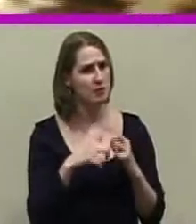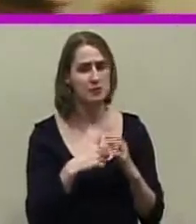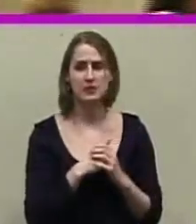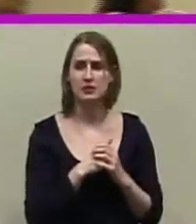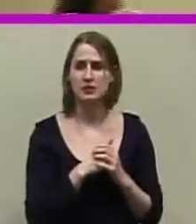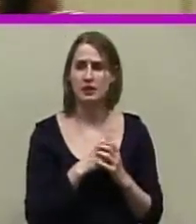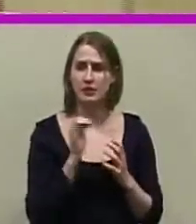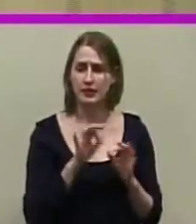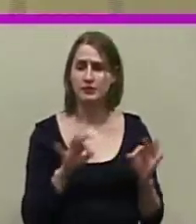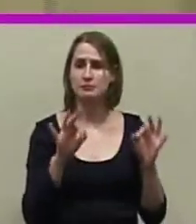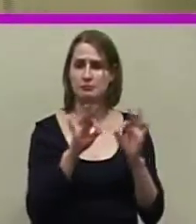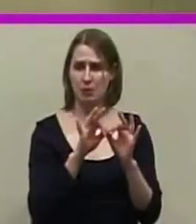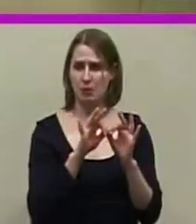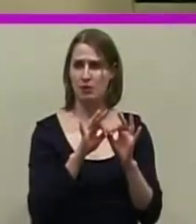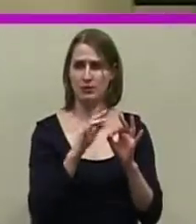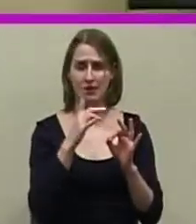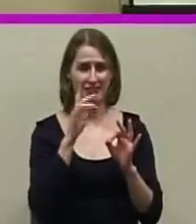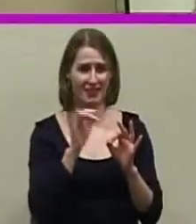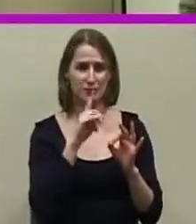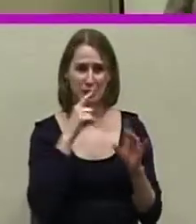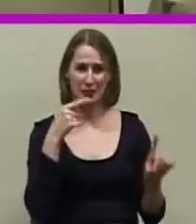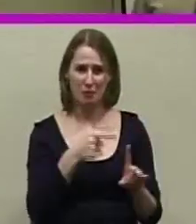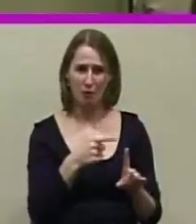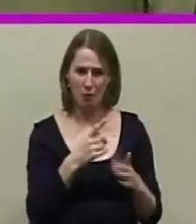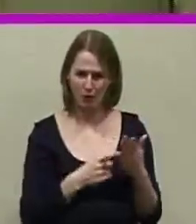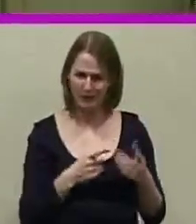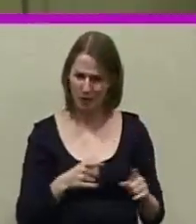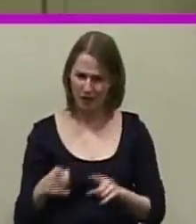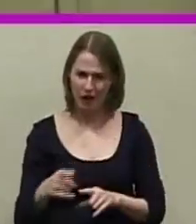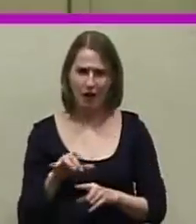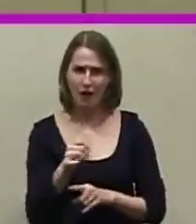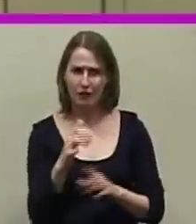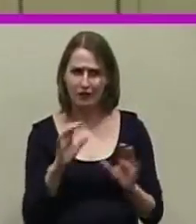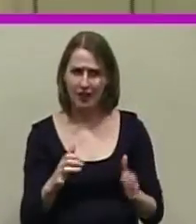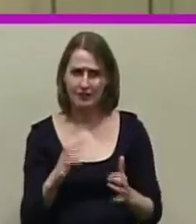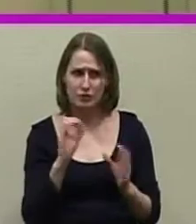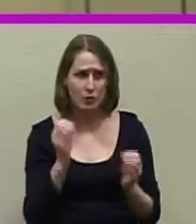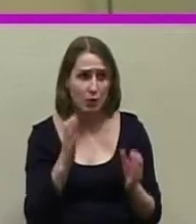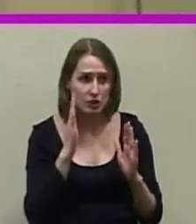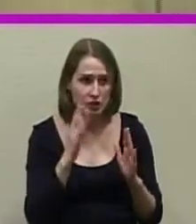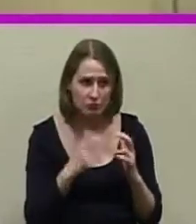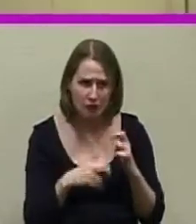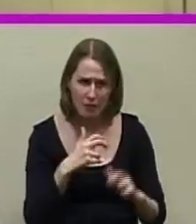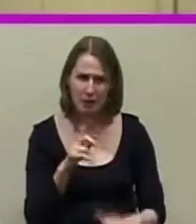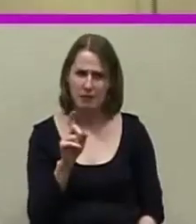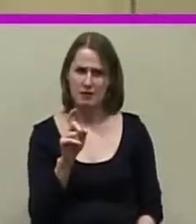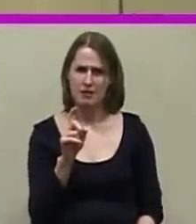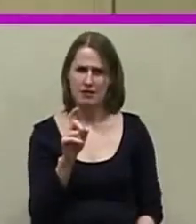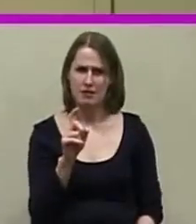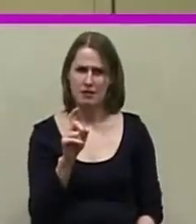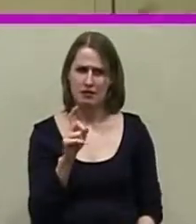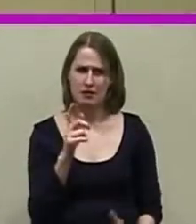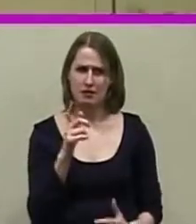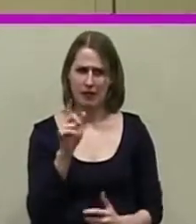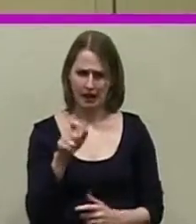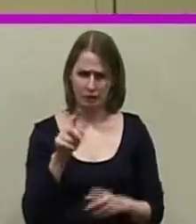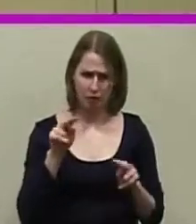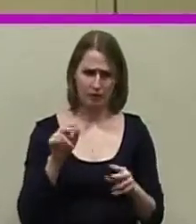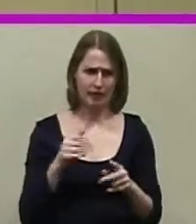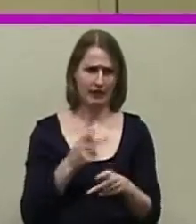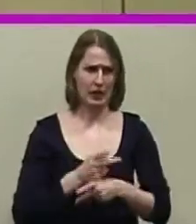kind of the key to the answer. What's going on there is not very. Okay, yeah, I might want to look at that real carefully, right? And this is not a